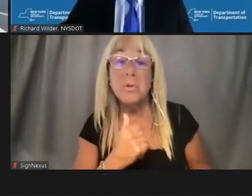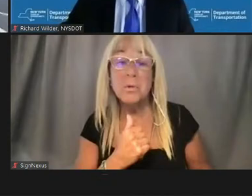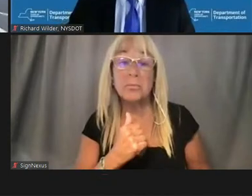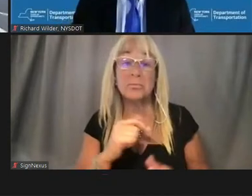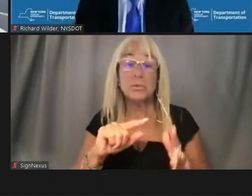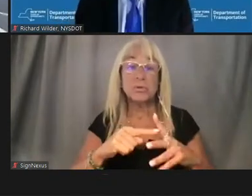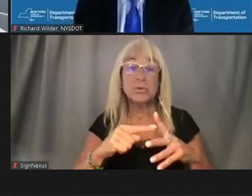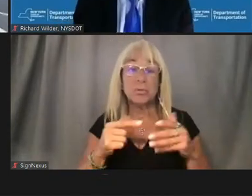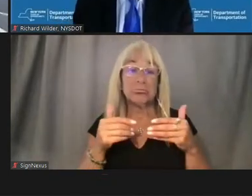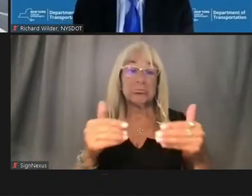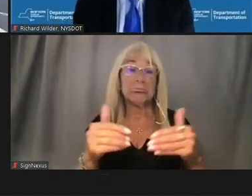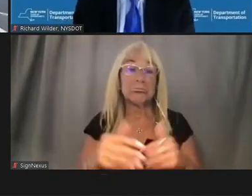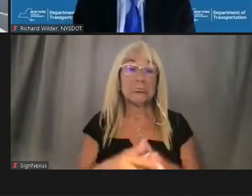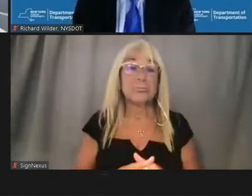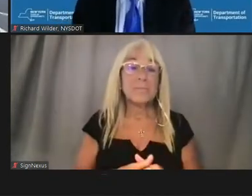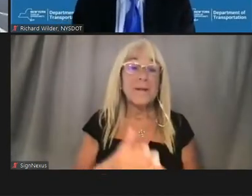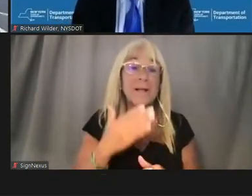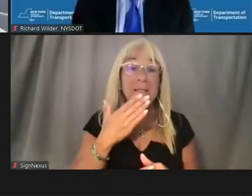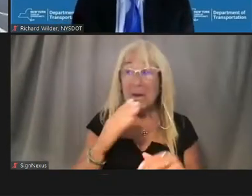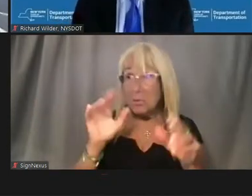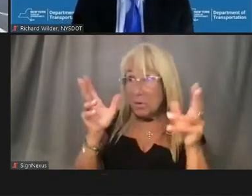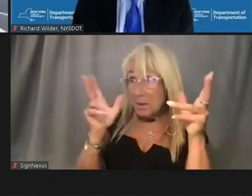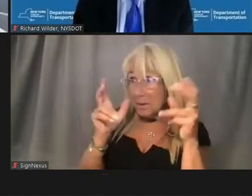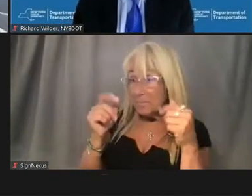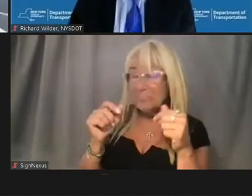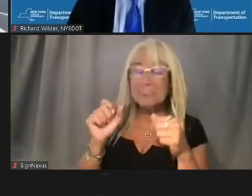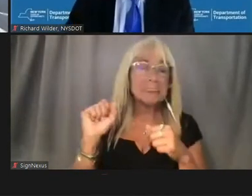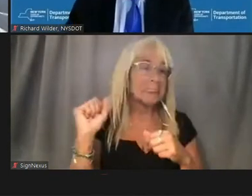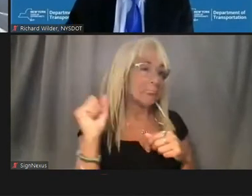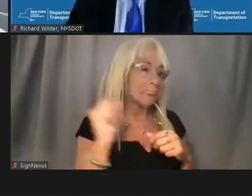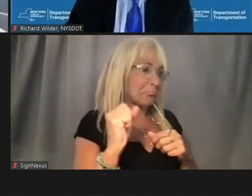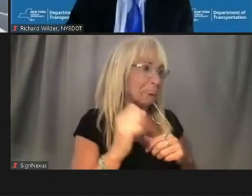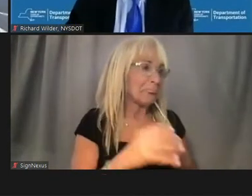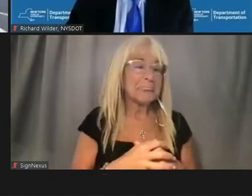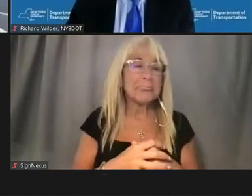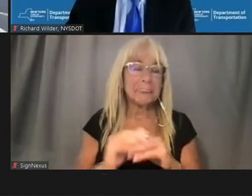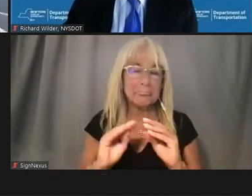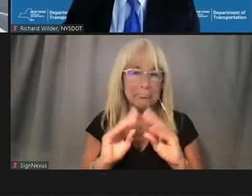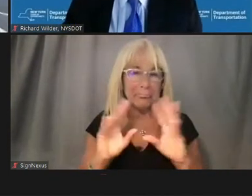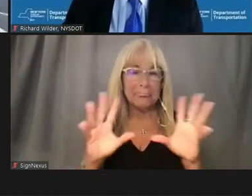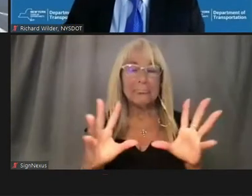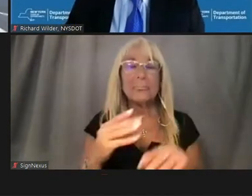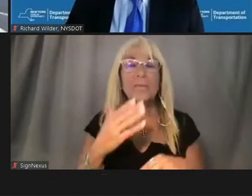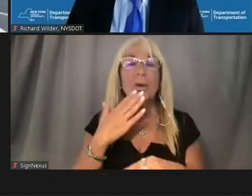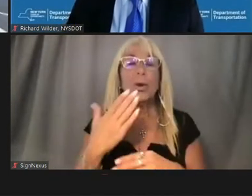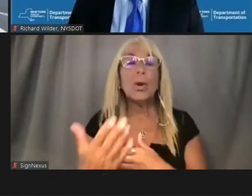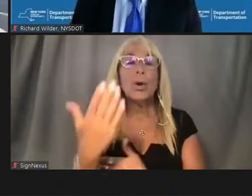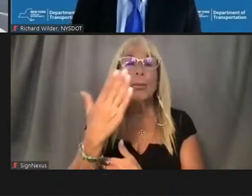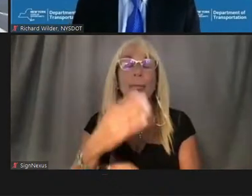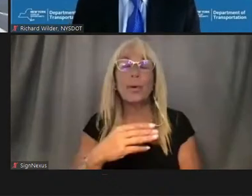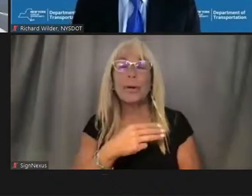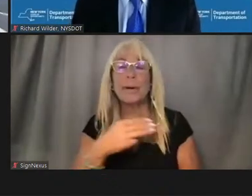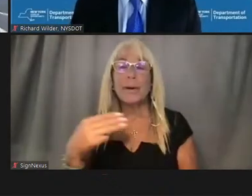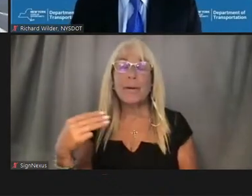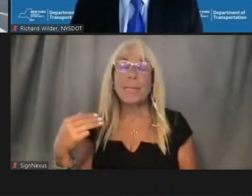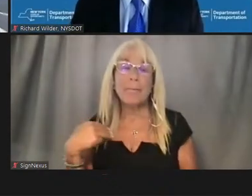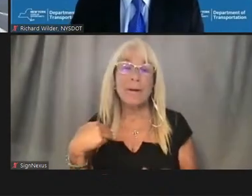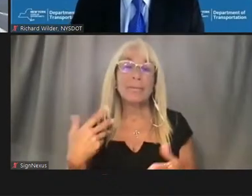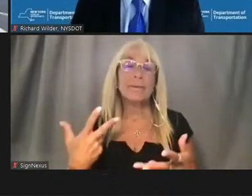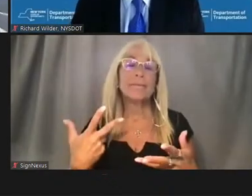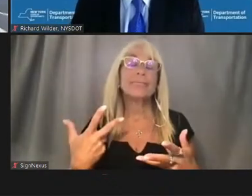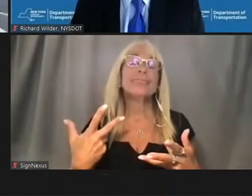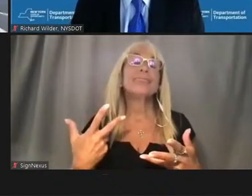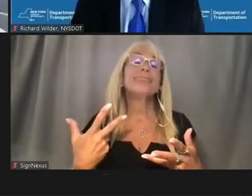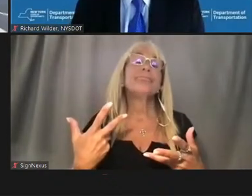okay thank you can you hear me yes we can thank you uh good morning uh members of the traffic Mobility